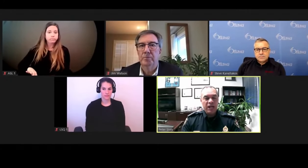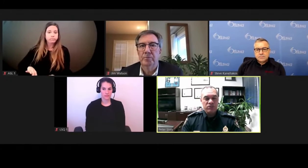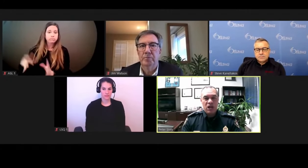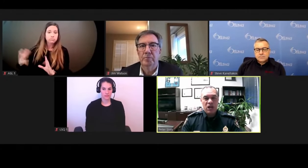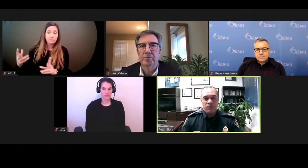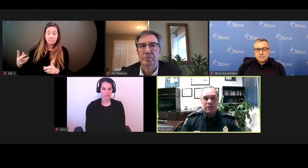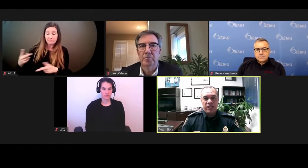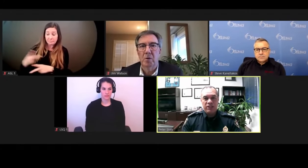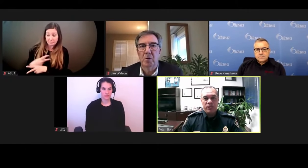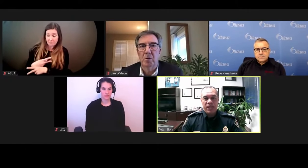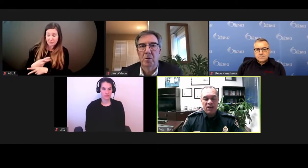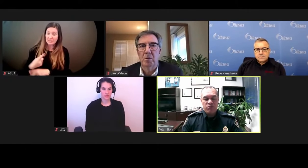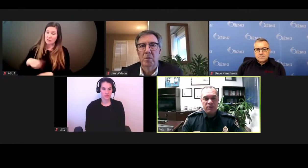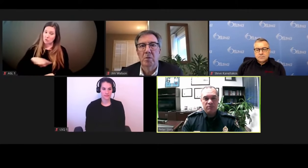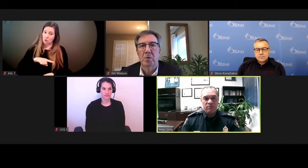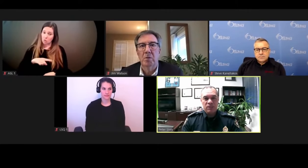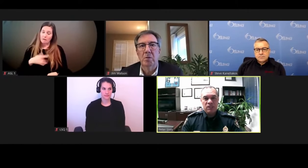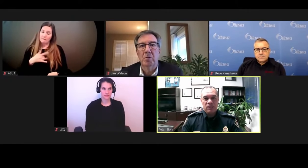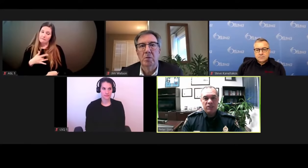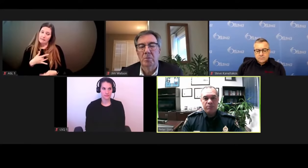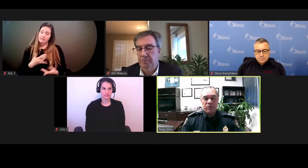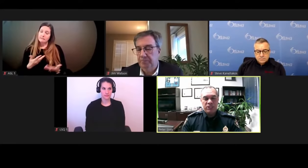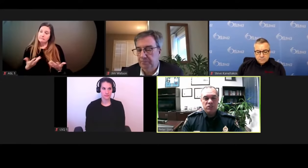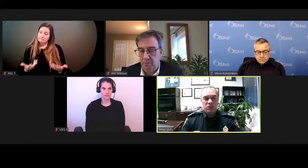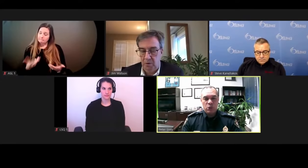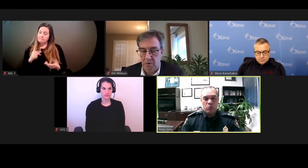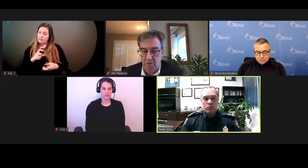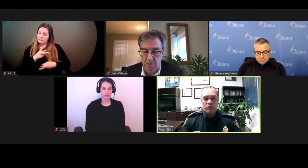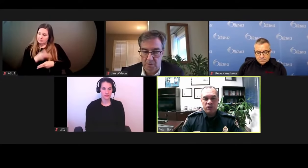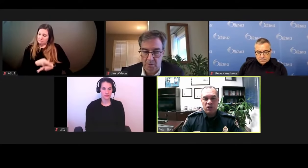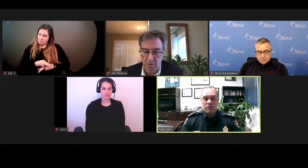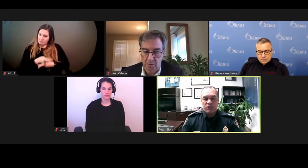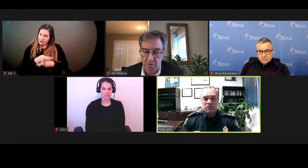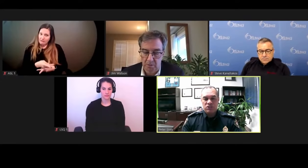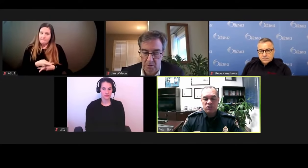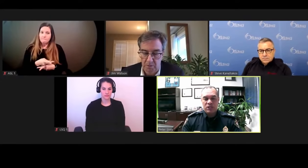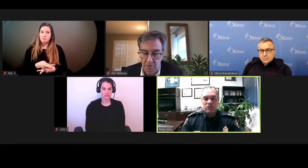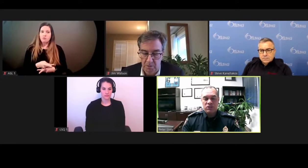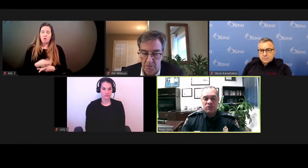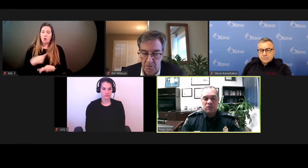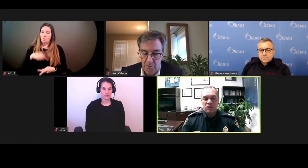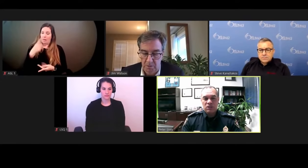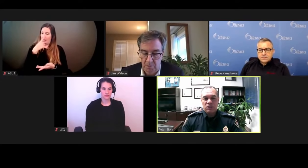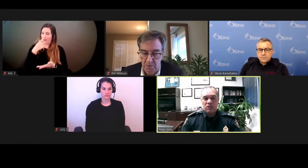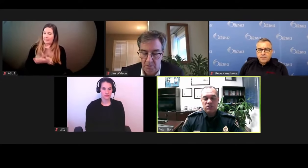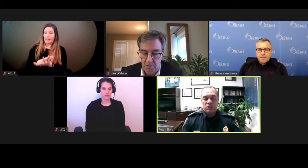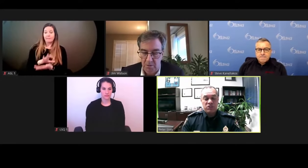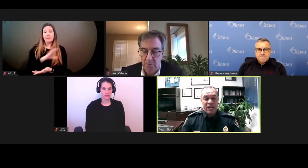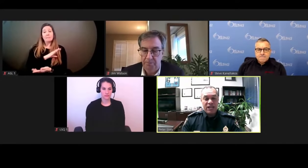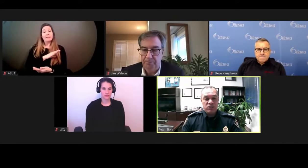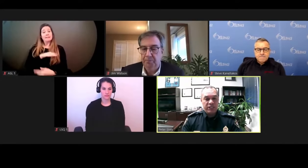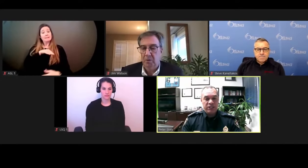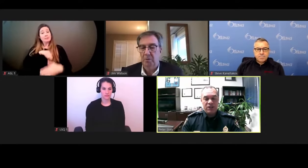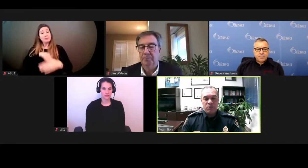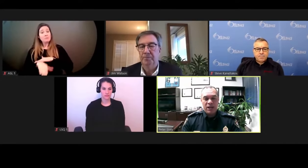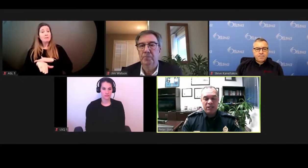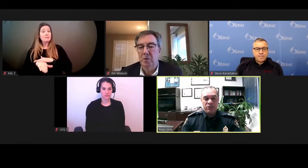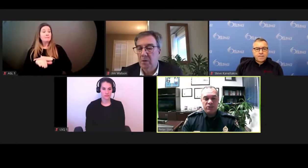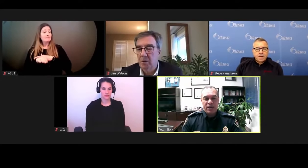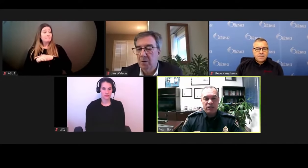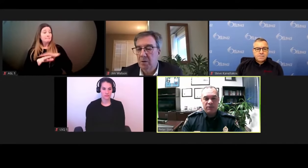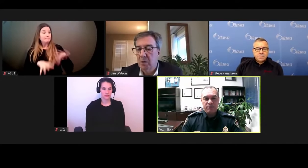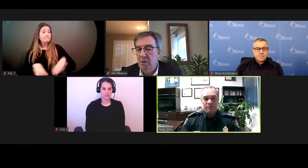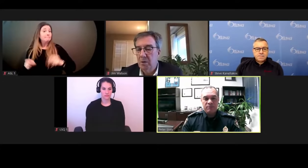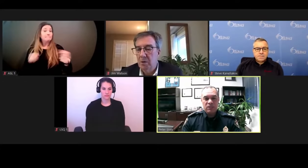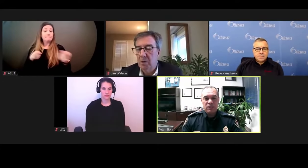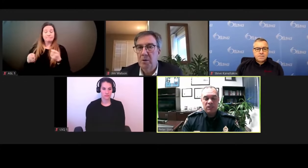not as confident as we have been that police alone will resolve this situation substantially, never mind in